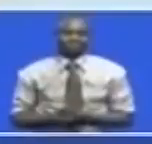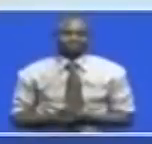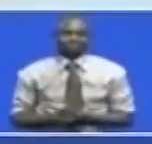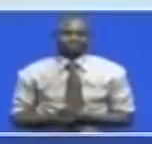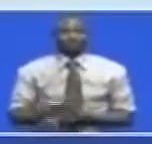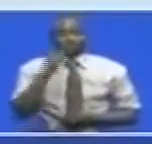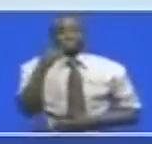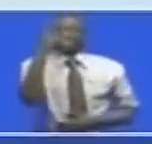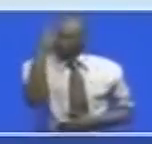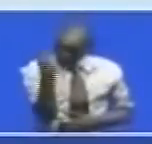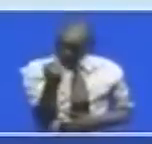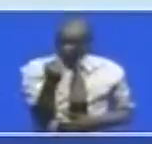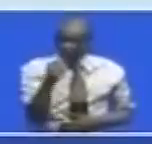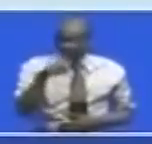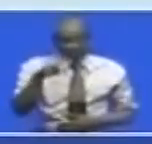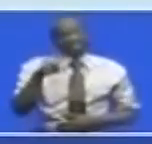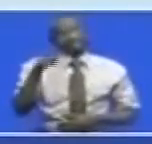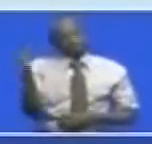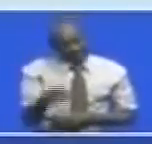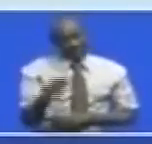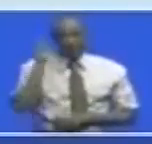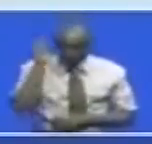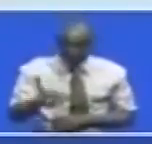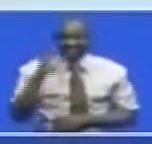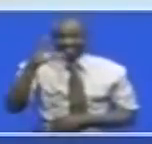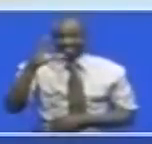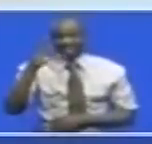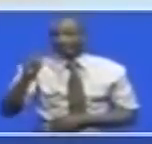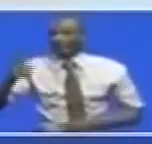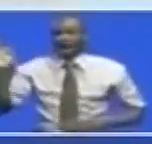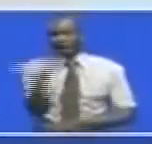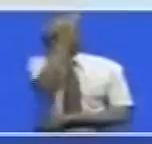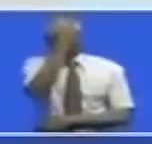Tarehe 25 lazima CCM itoke madarakani.